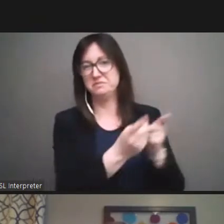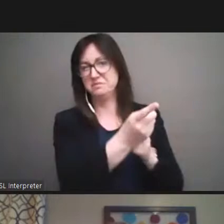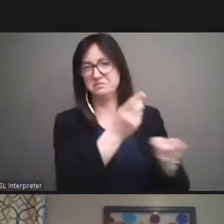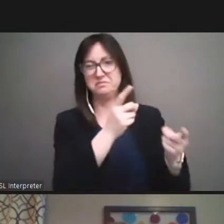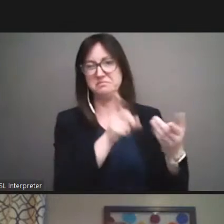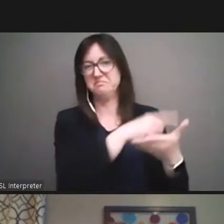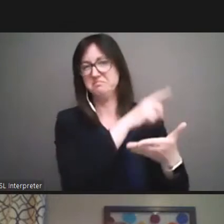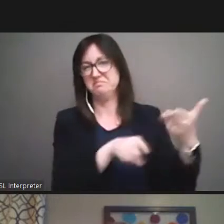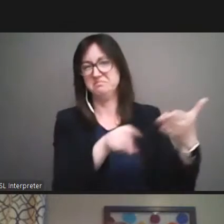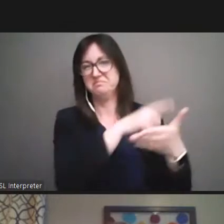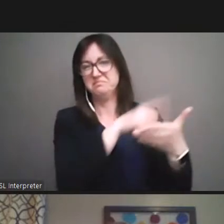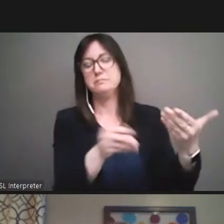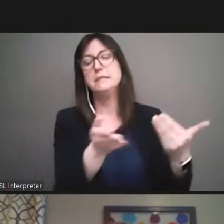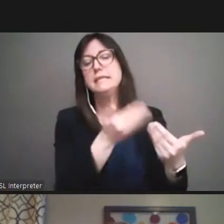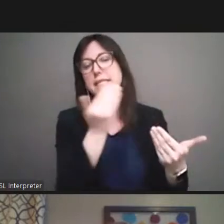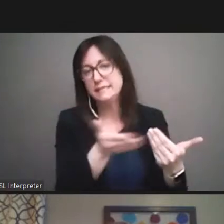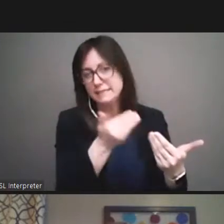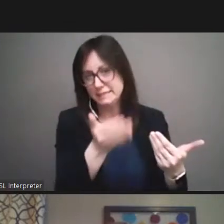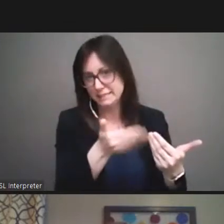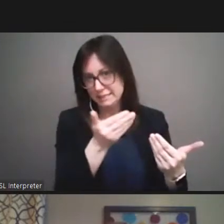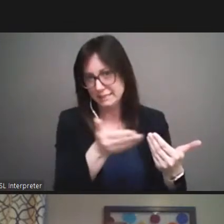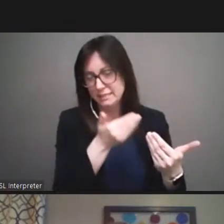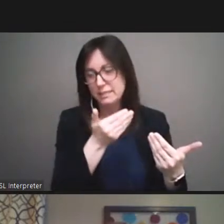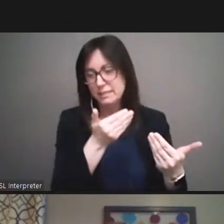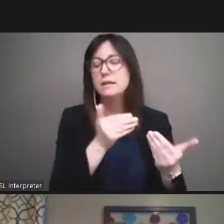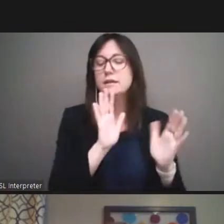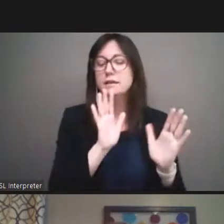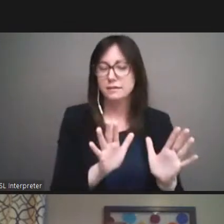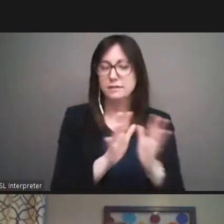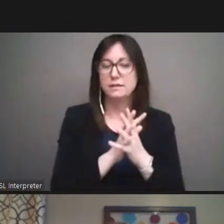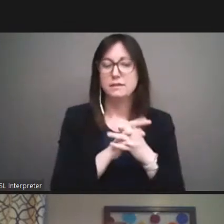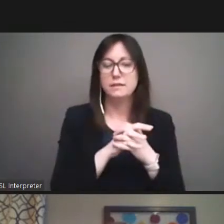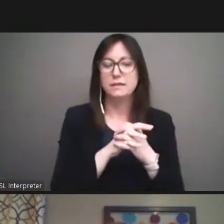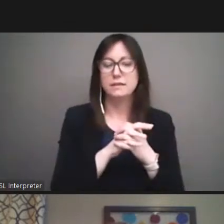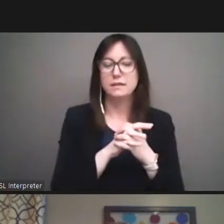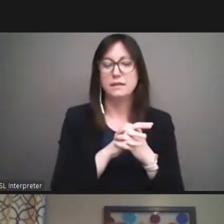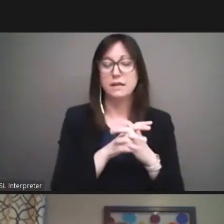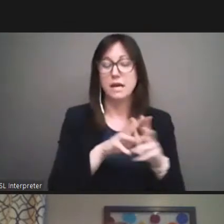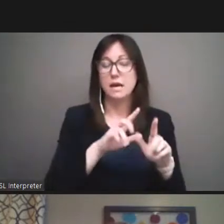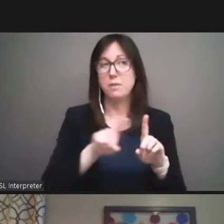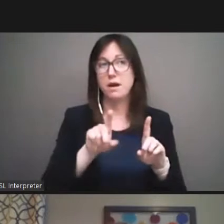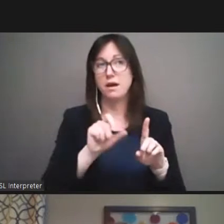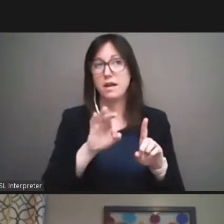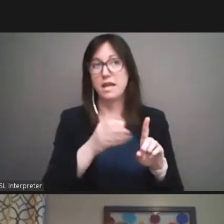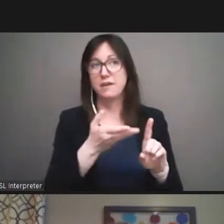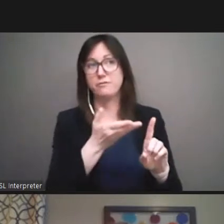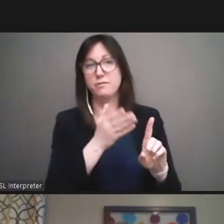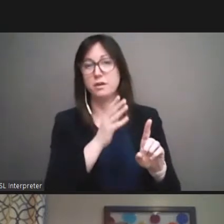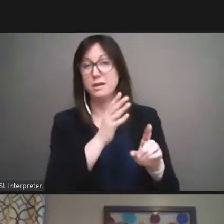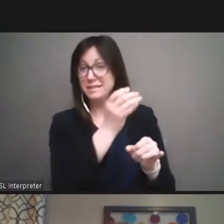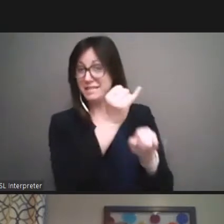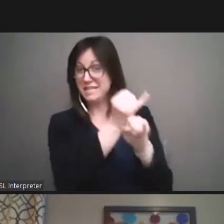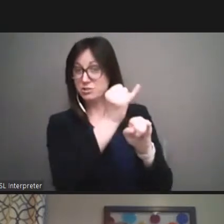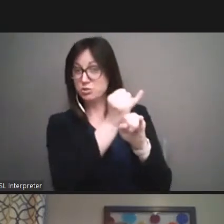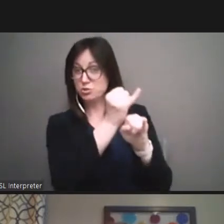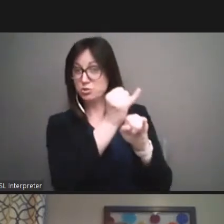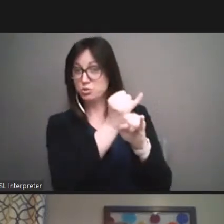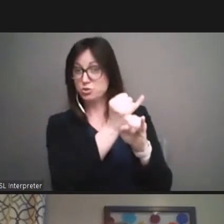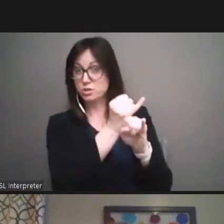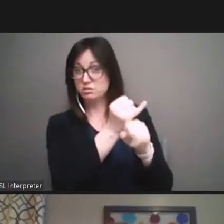but just because you don't trust the institution doesn't mean you can throw